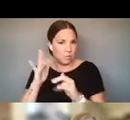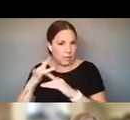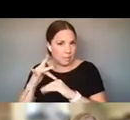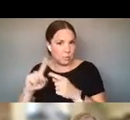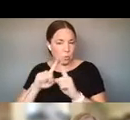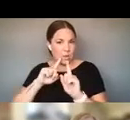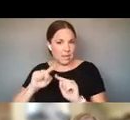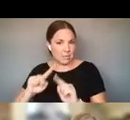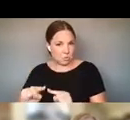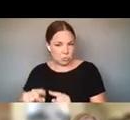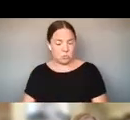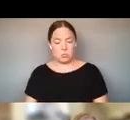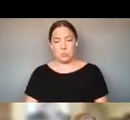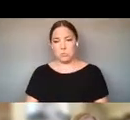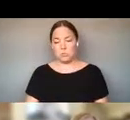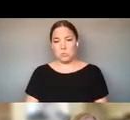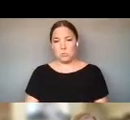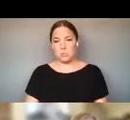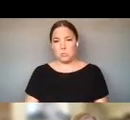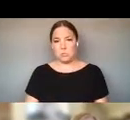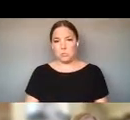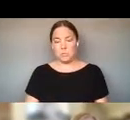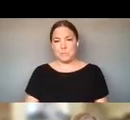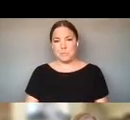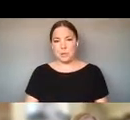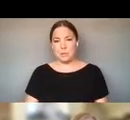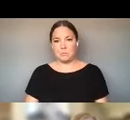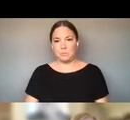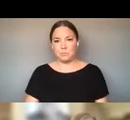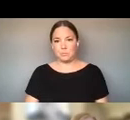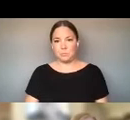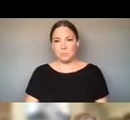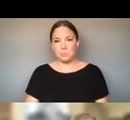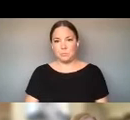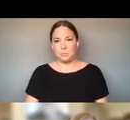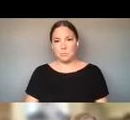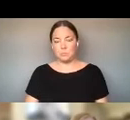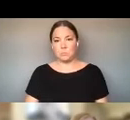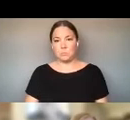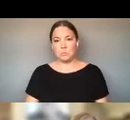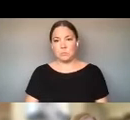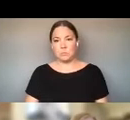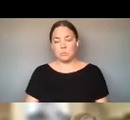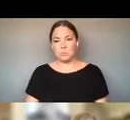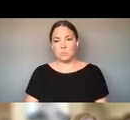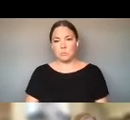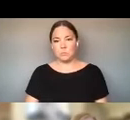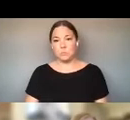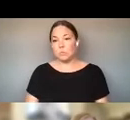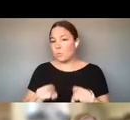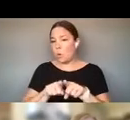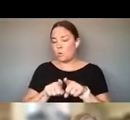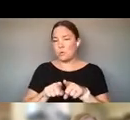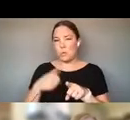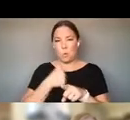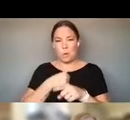to kind of take this, uh, an additional step further, um, you know, we mentioned at the top of